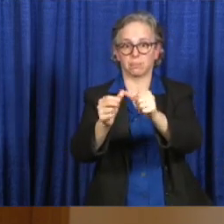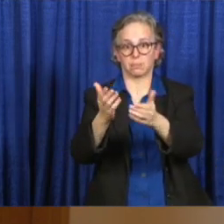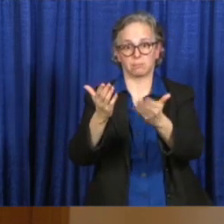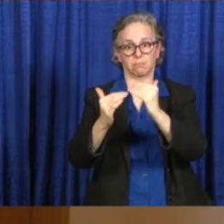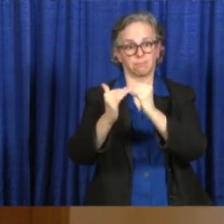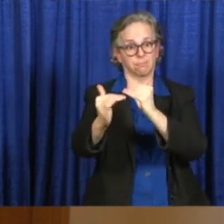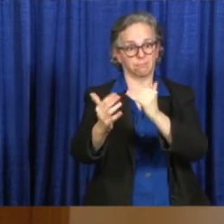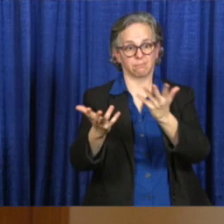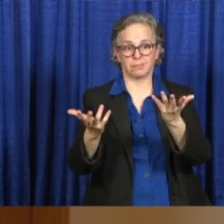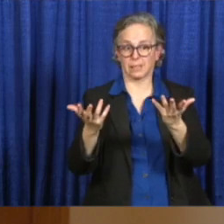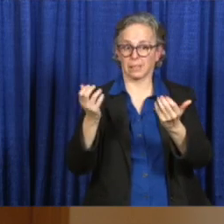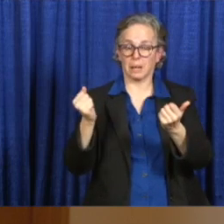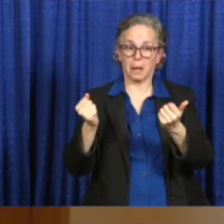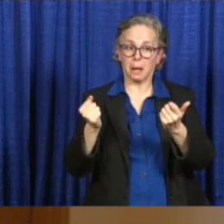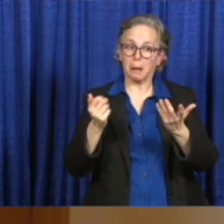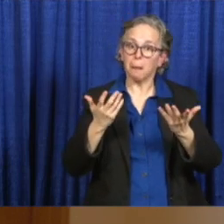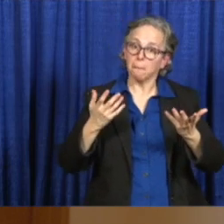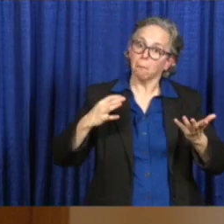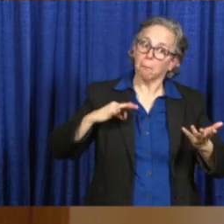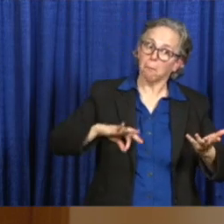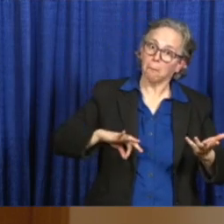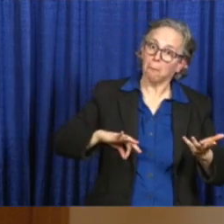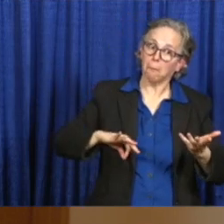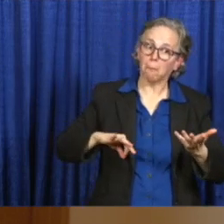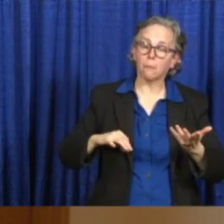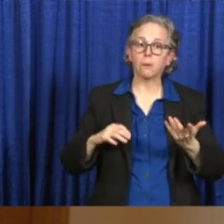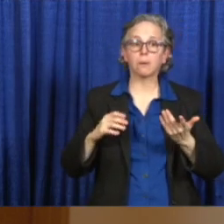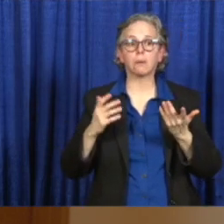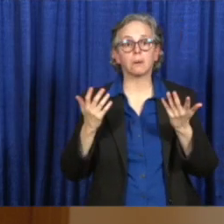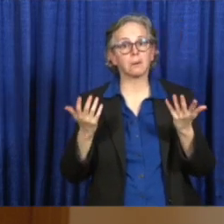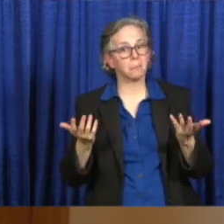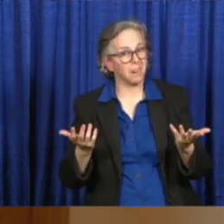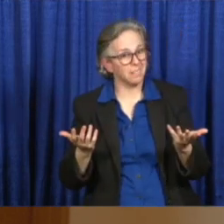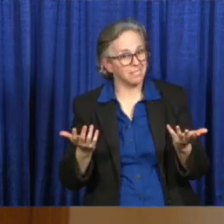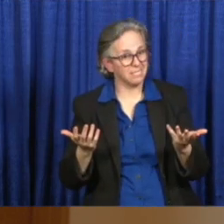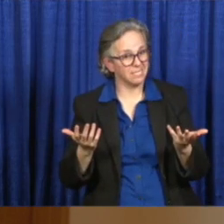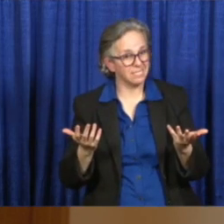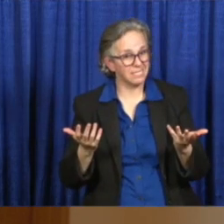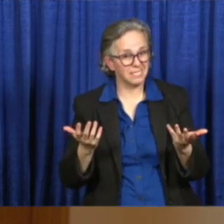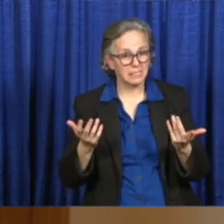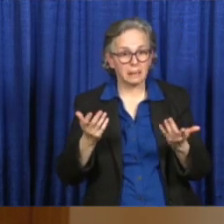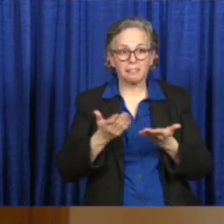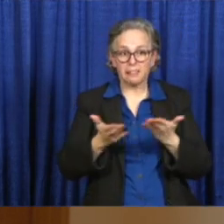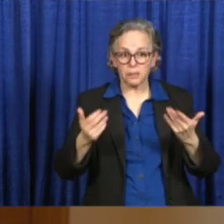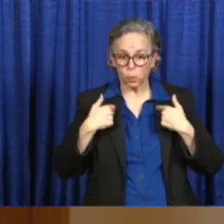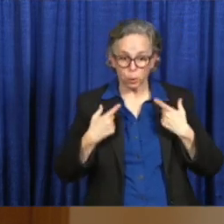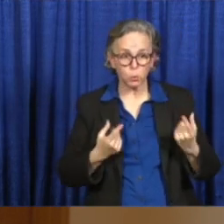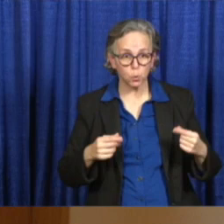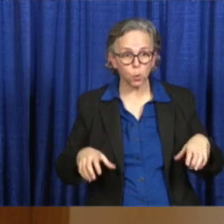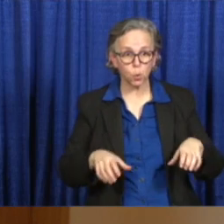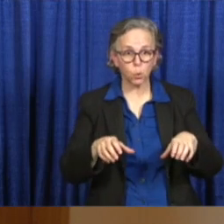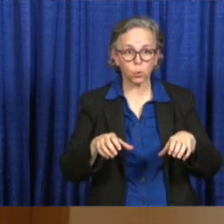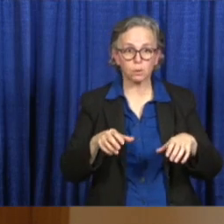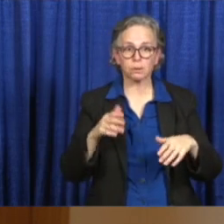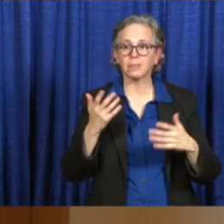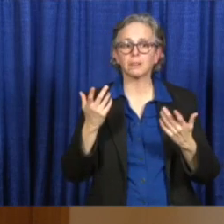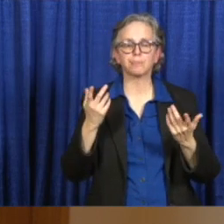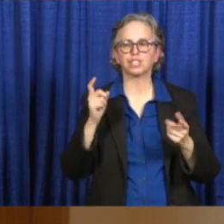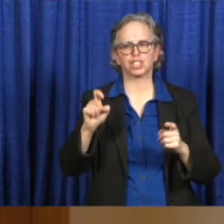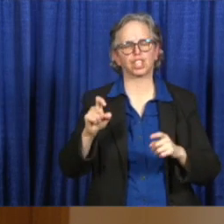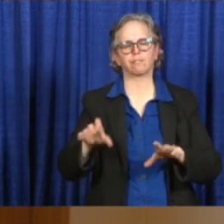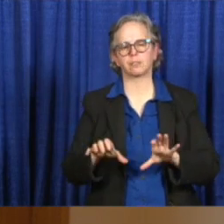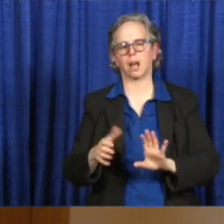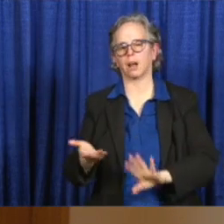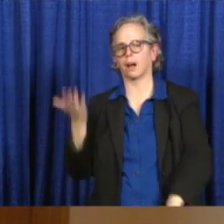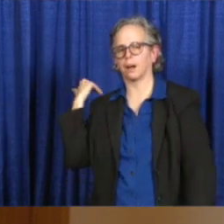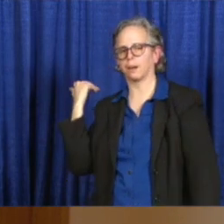Some of the things that we are doing, we really needed to be doing well to prevent infection all along. So we're going to see gradual